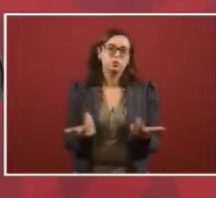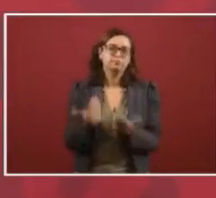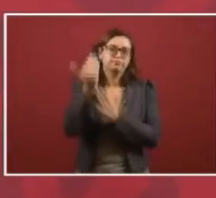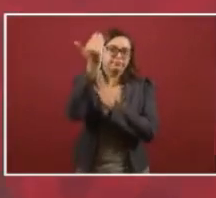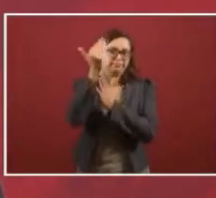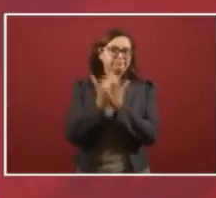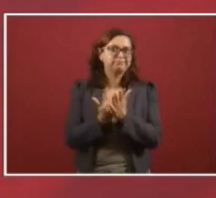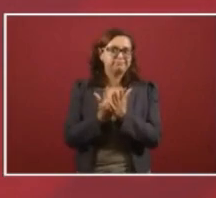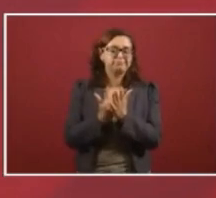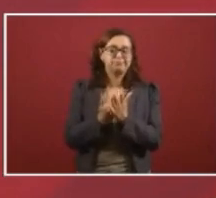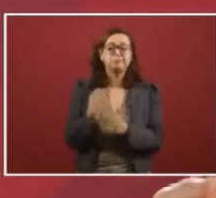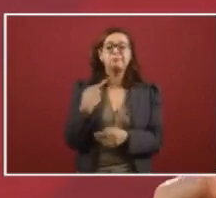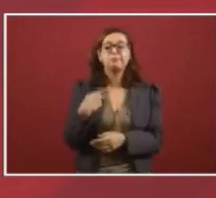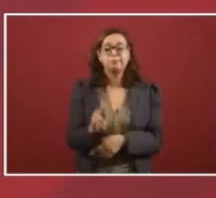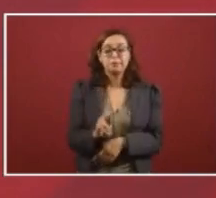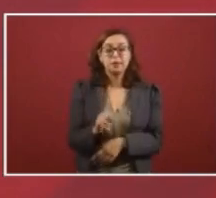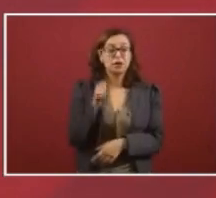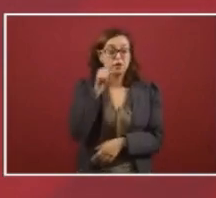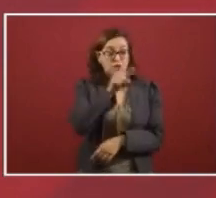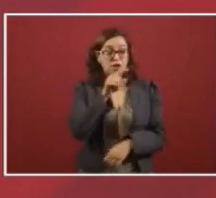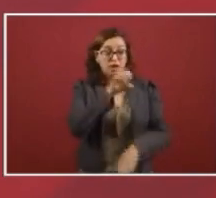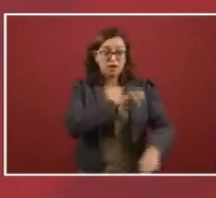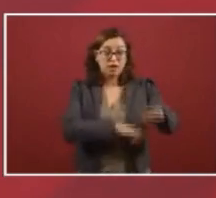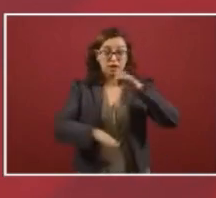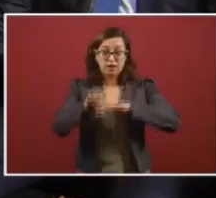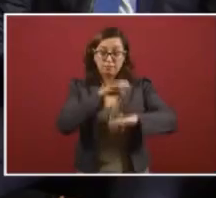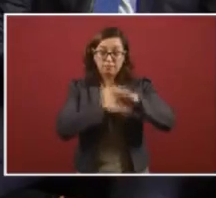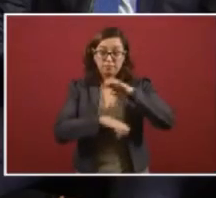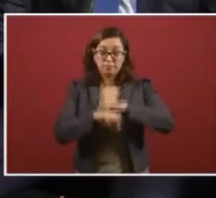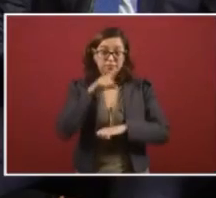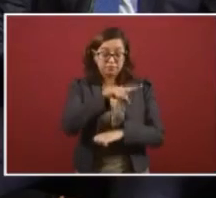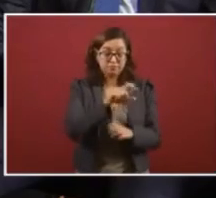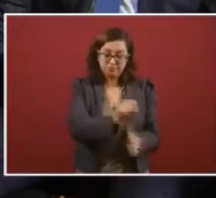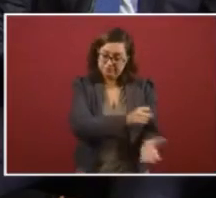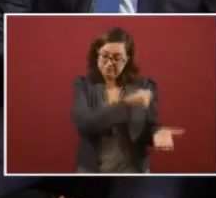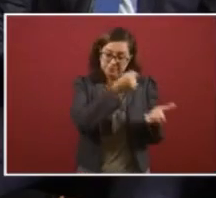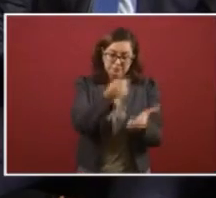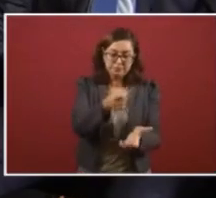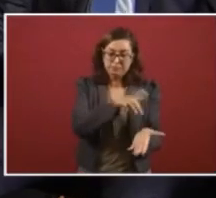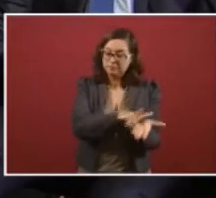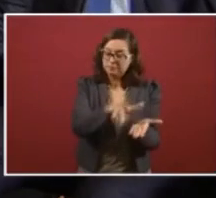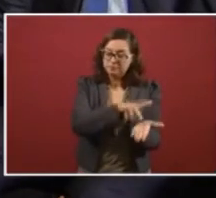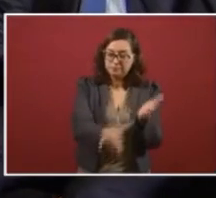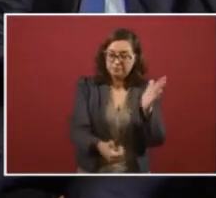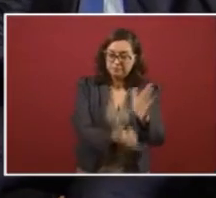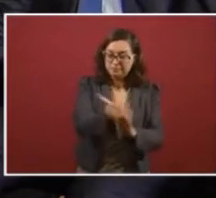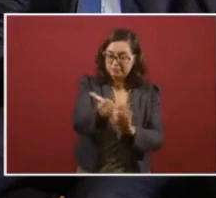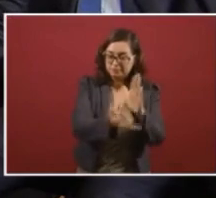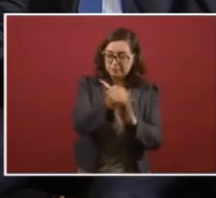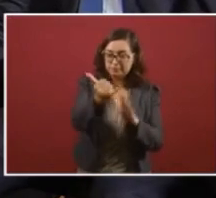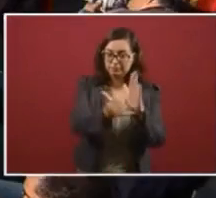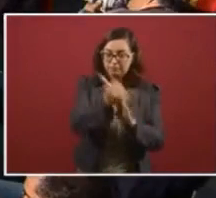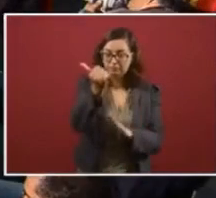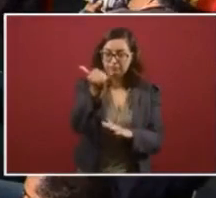This will allow us to give a low a tariff for transport.